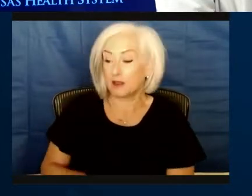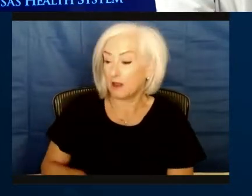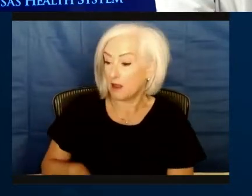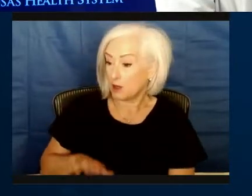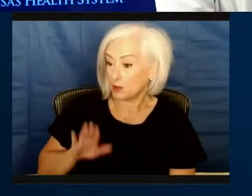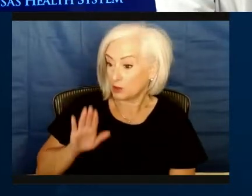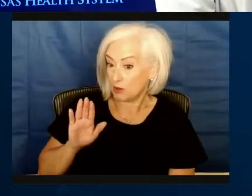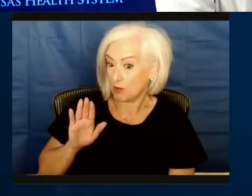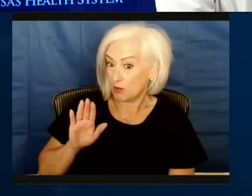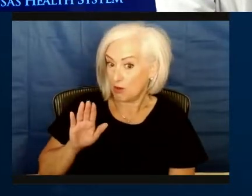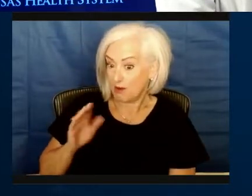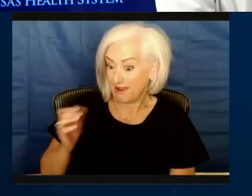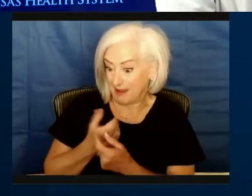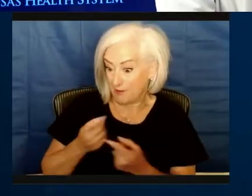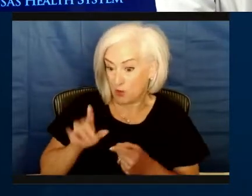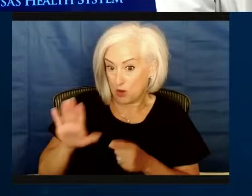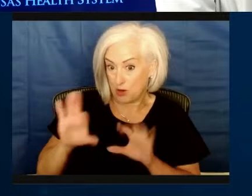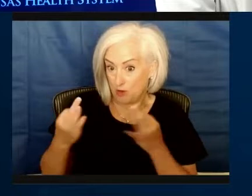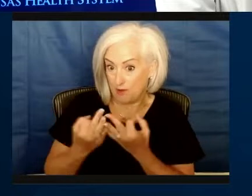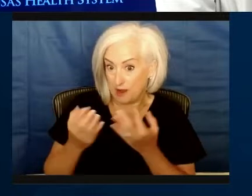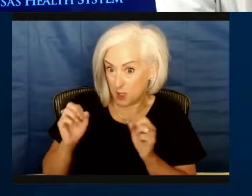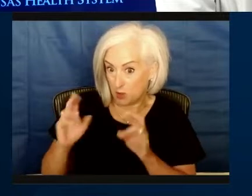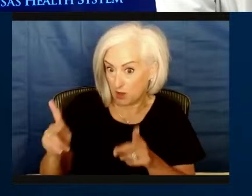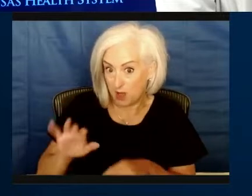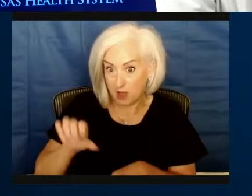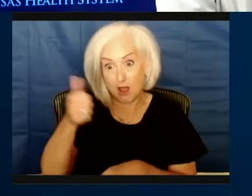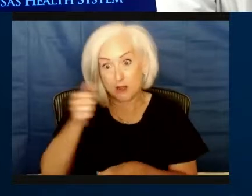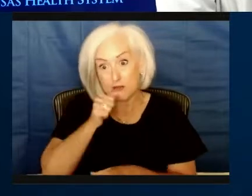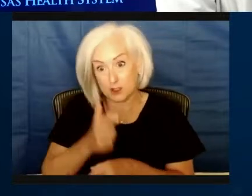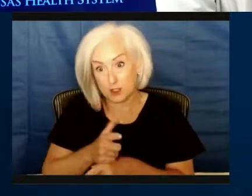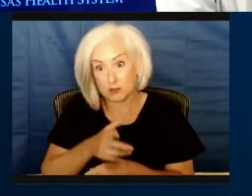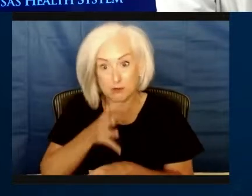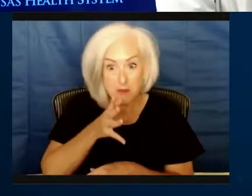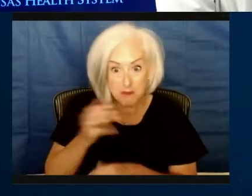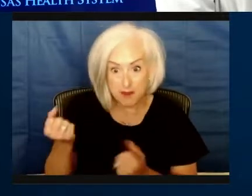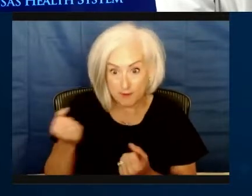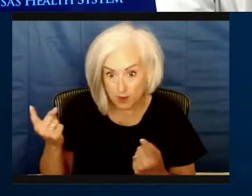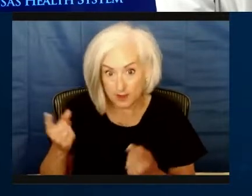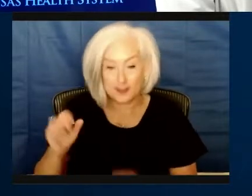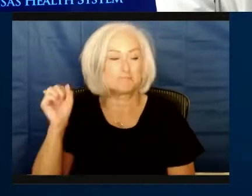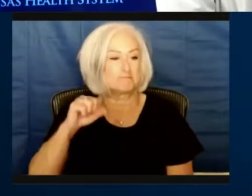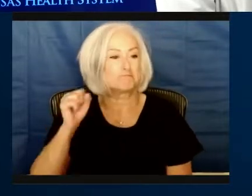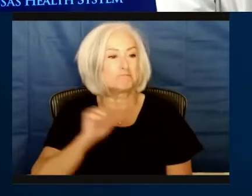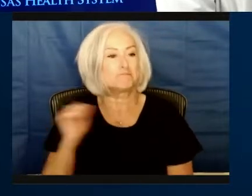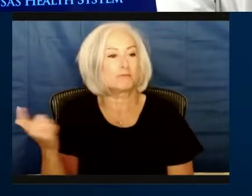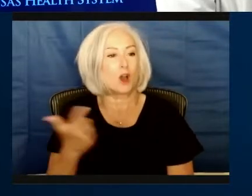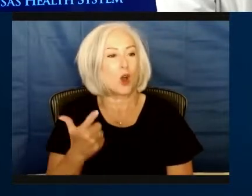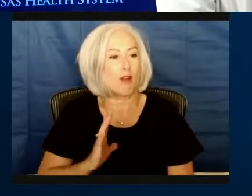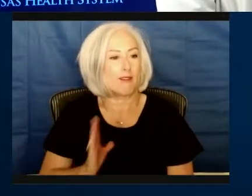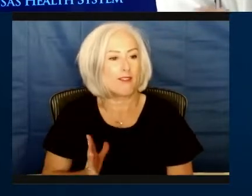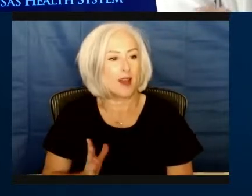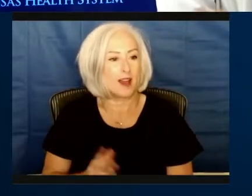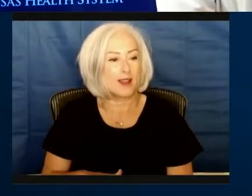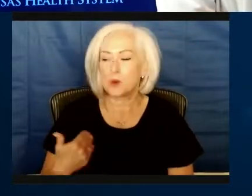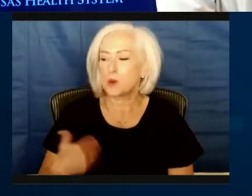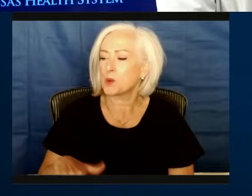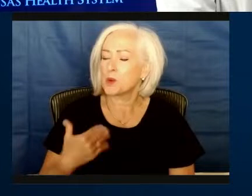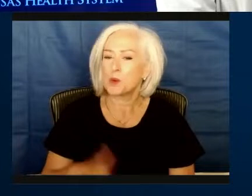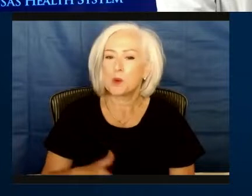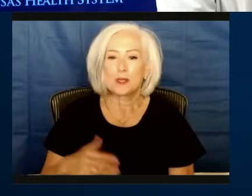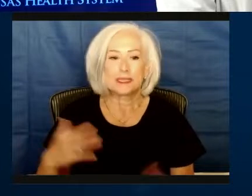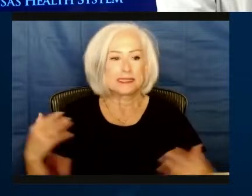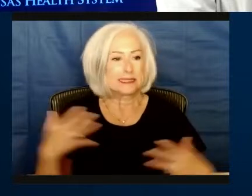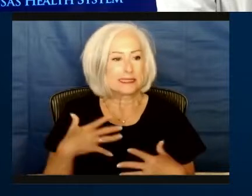okay in your family? Your other sister and your mom, they're okay too? Yes, there. Yeah. That is a scary. That gives me